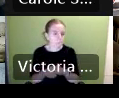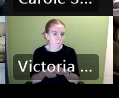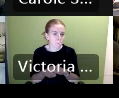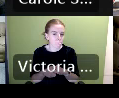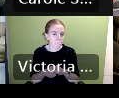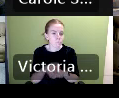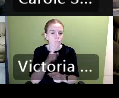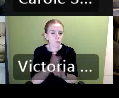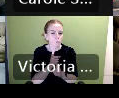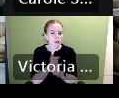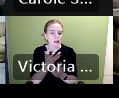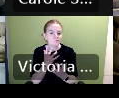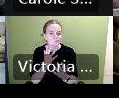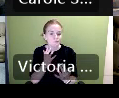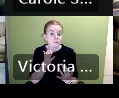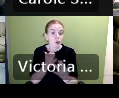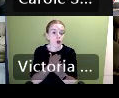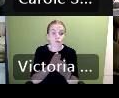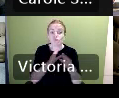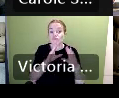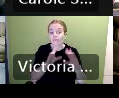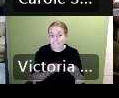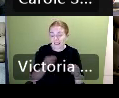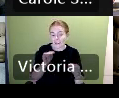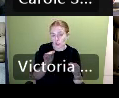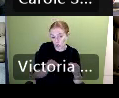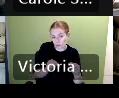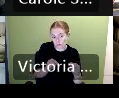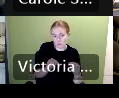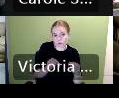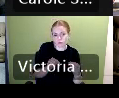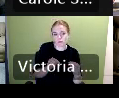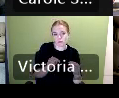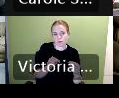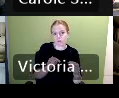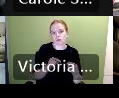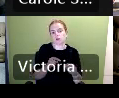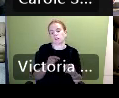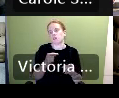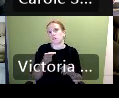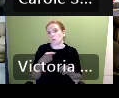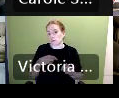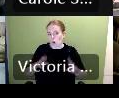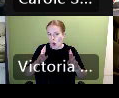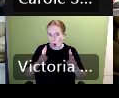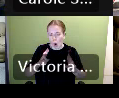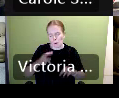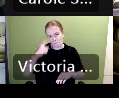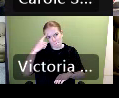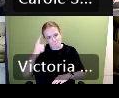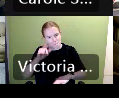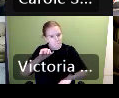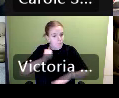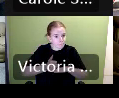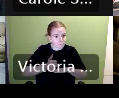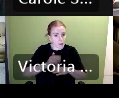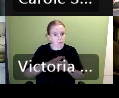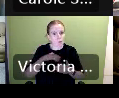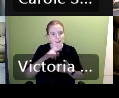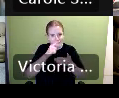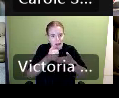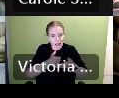prevention initiatives is you apply them to a big population or a very, very specific population.